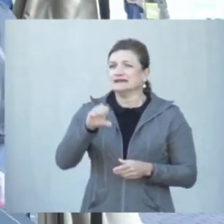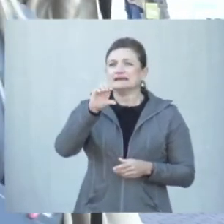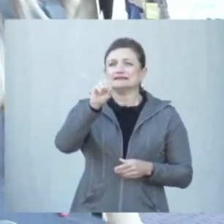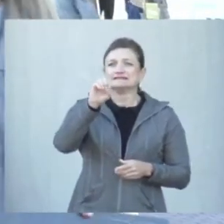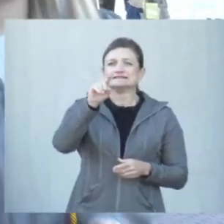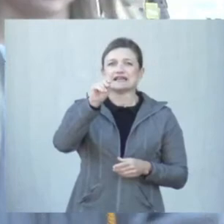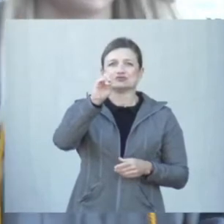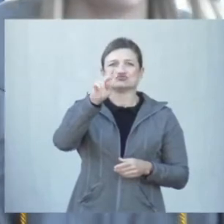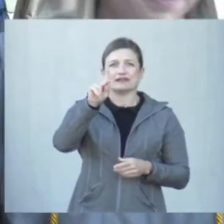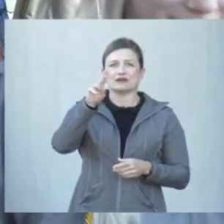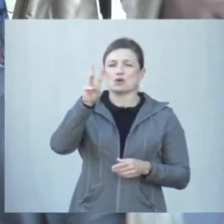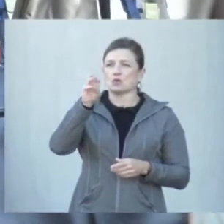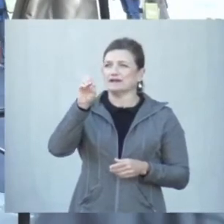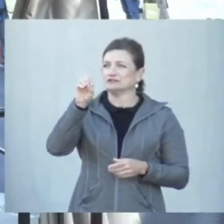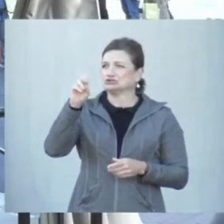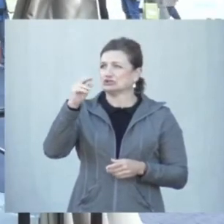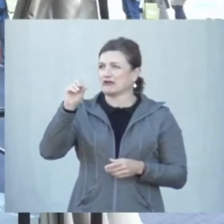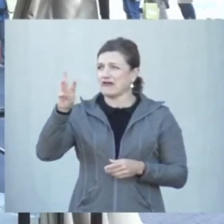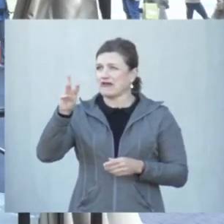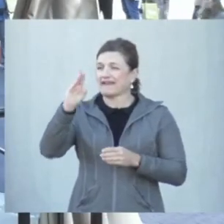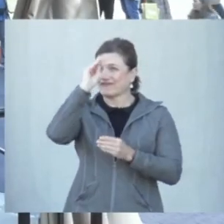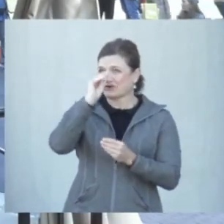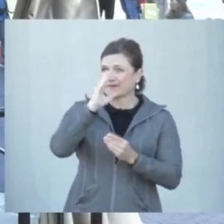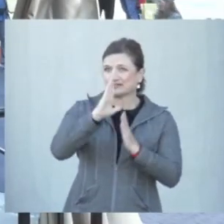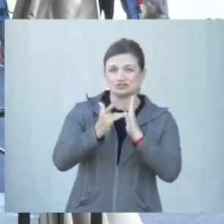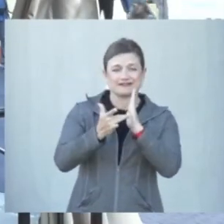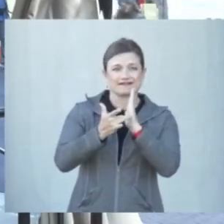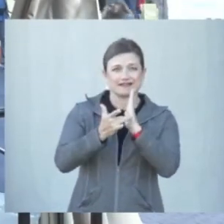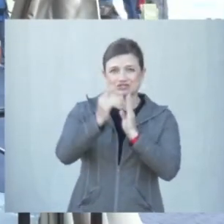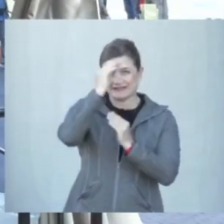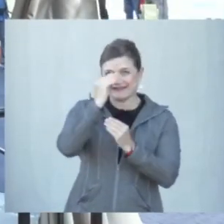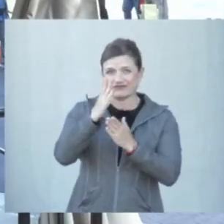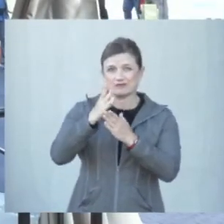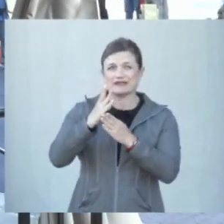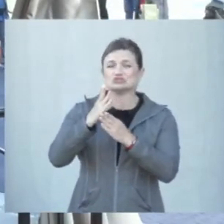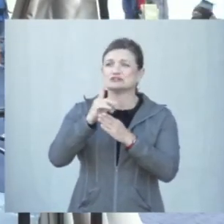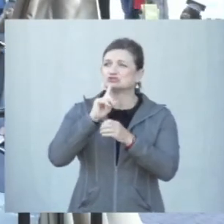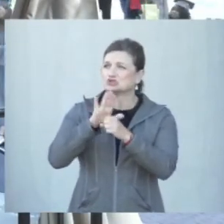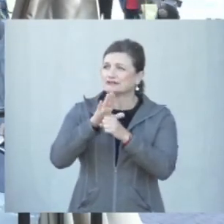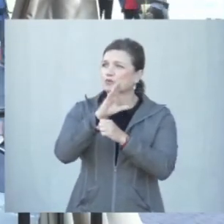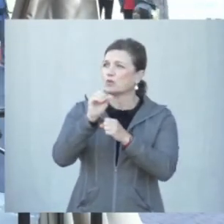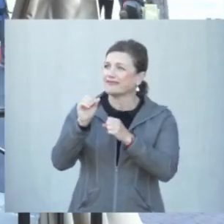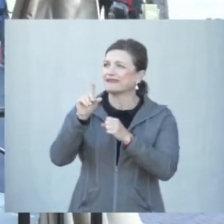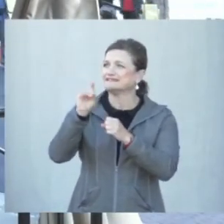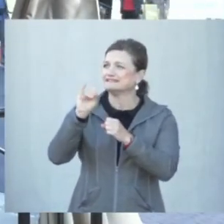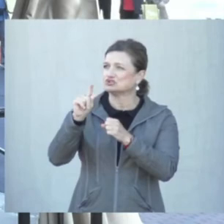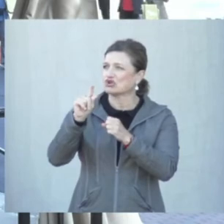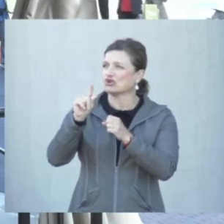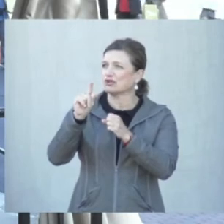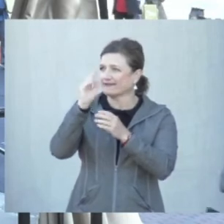Cedric Wisha, Information Technology, Information Assurance, and Digital Forensics.